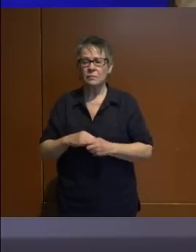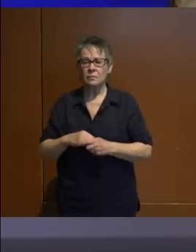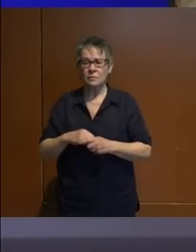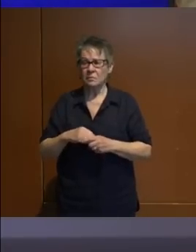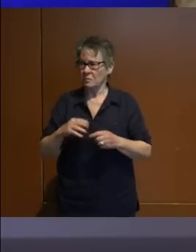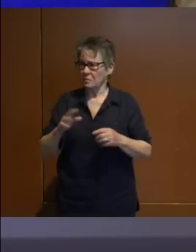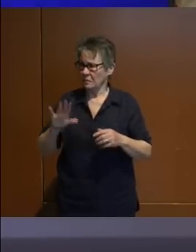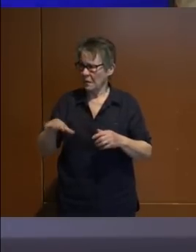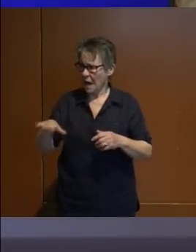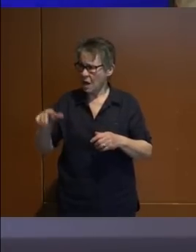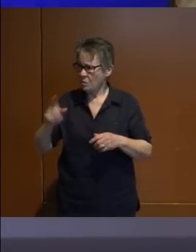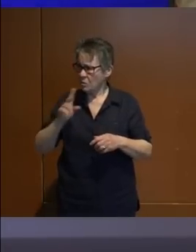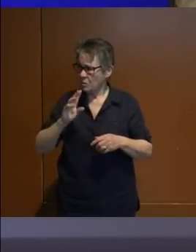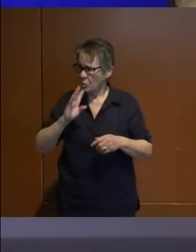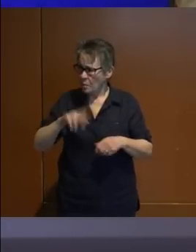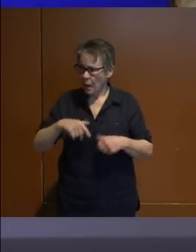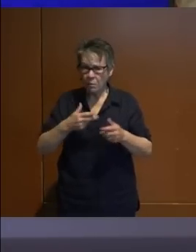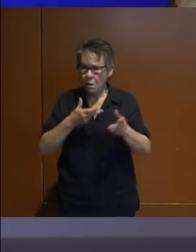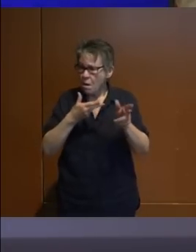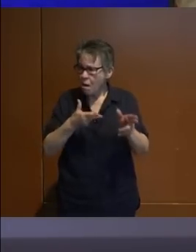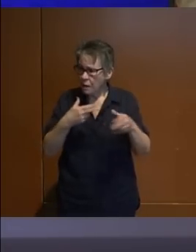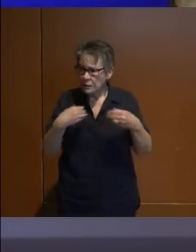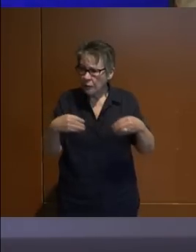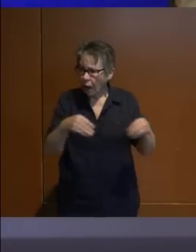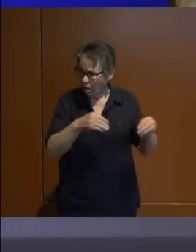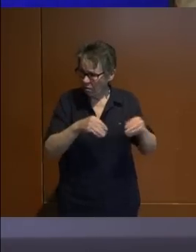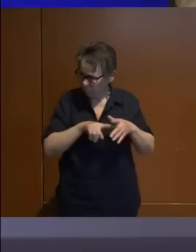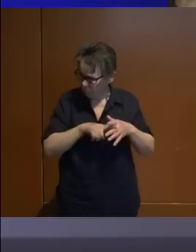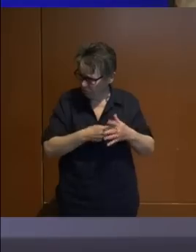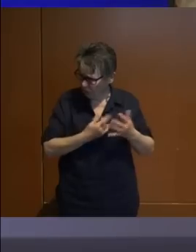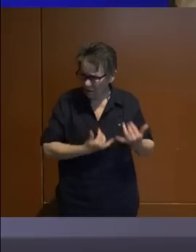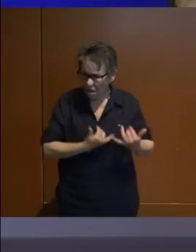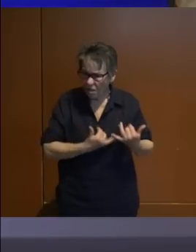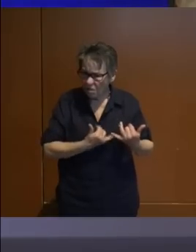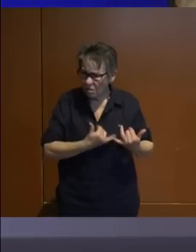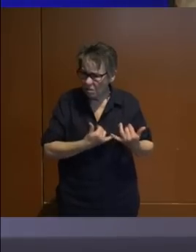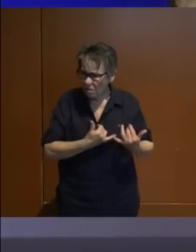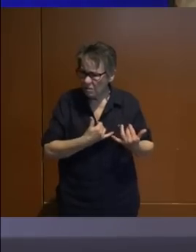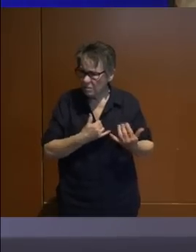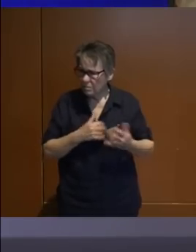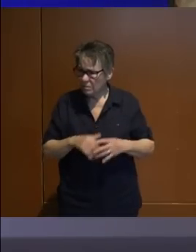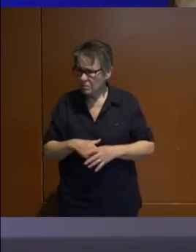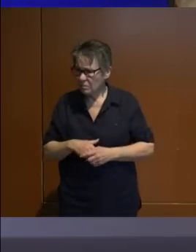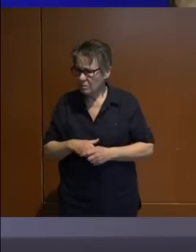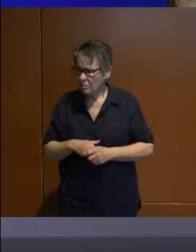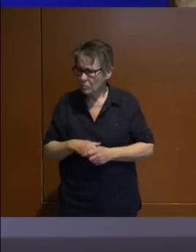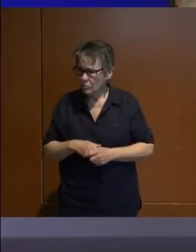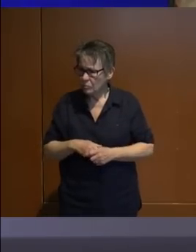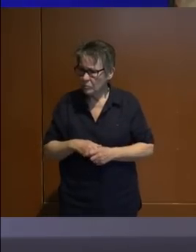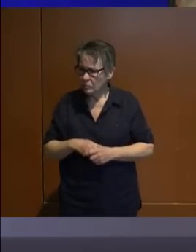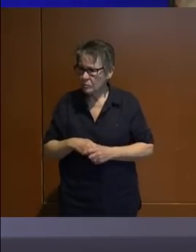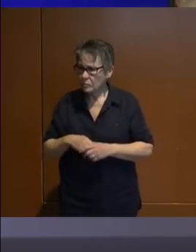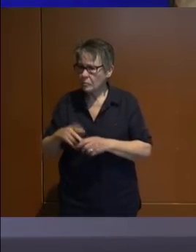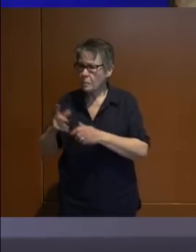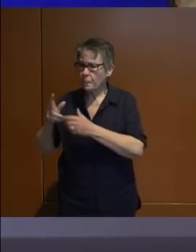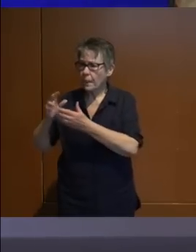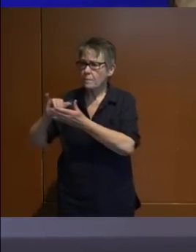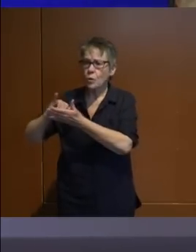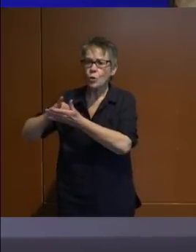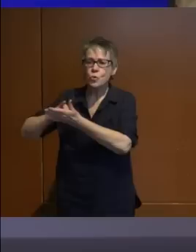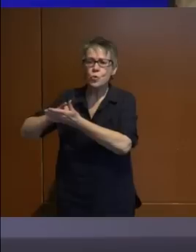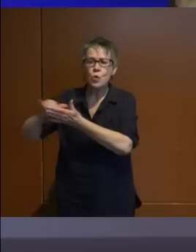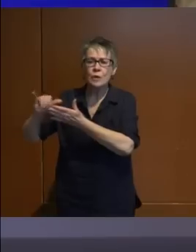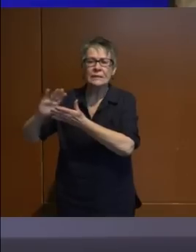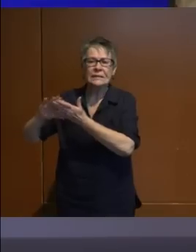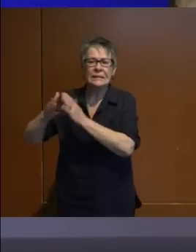presidents, there's a proposal for rental payments to come from security deposits. Is that something you're examining in New Jersey as well? Sorry,